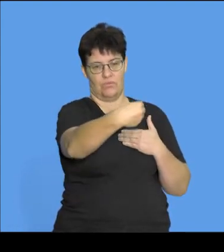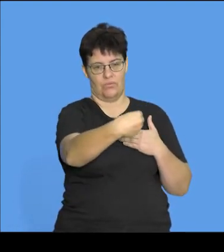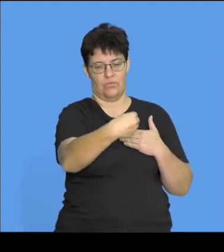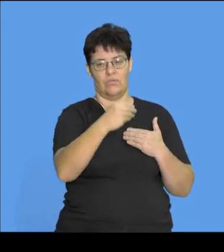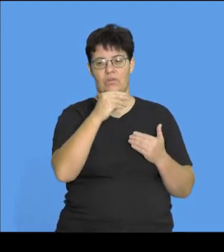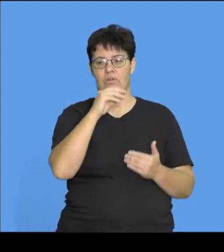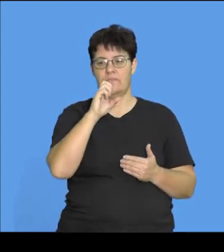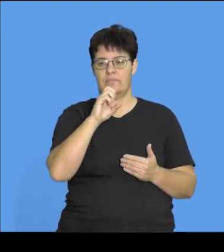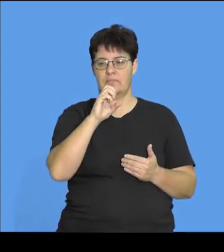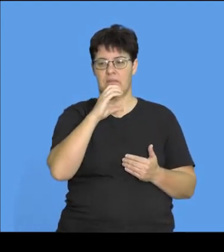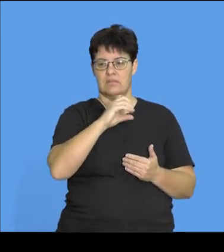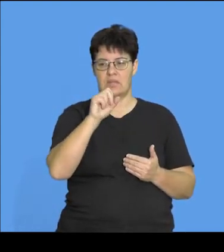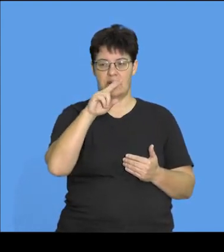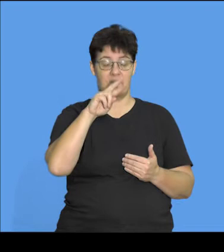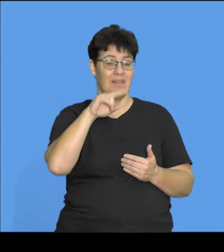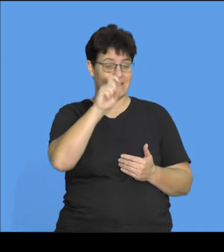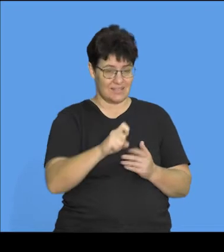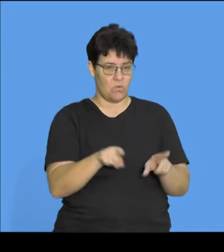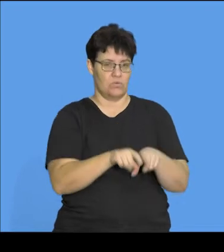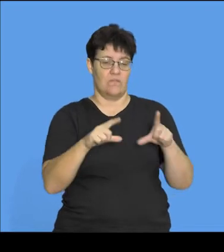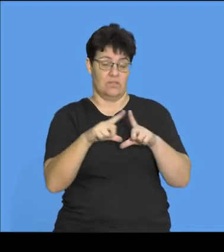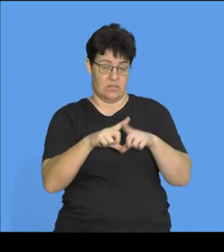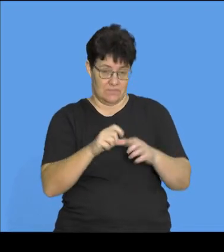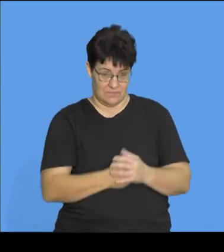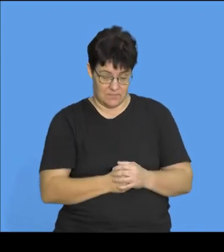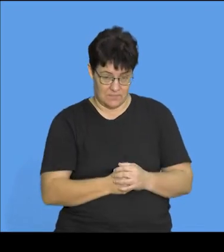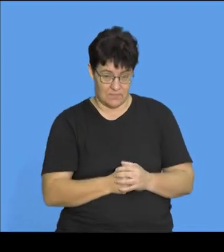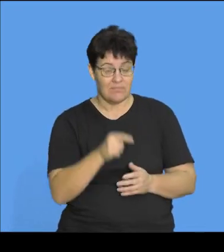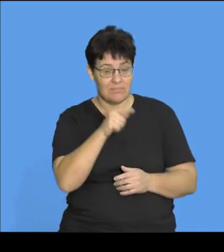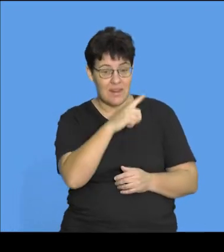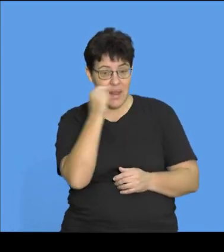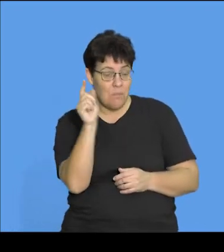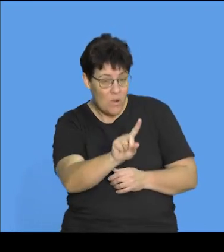the vagina. This process is called menstruation.